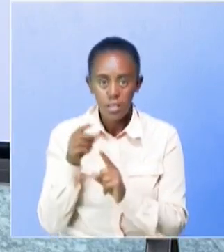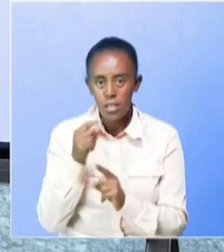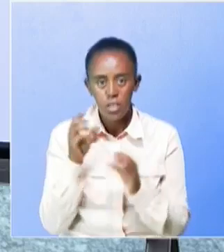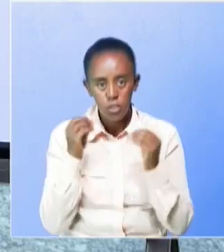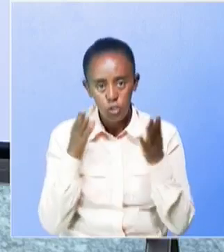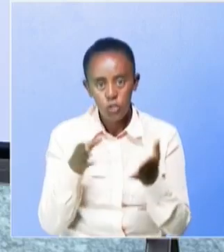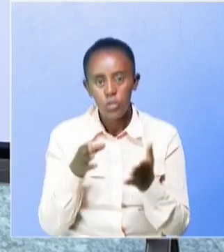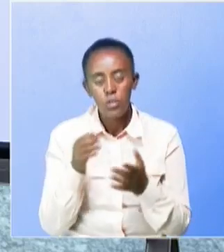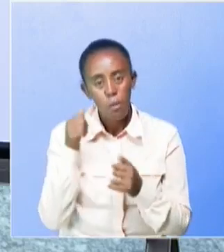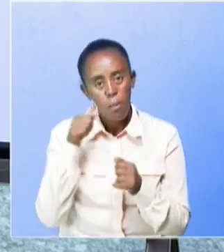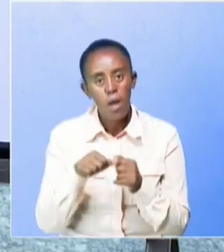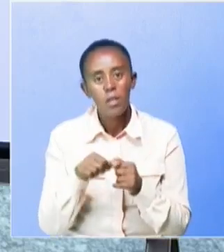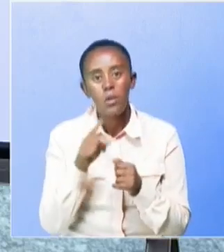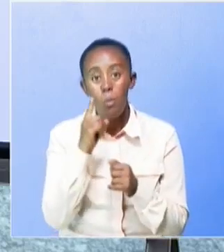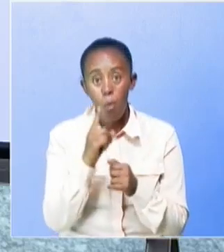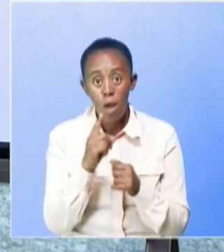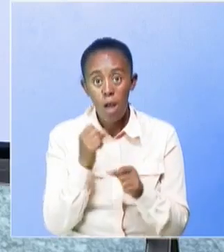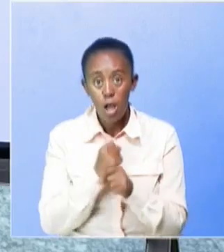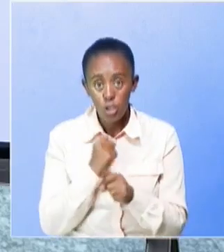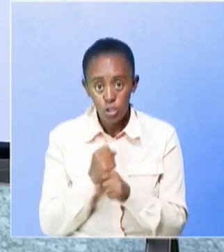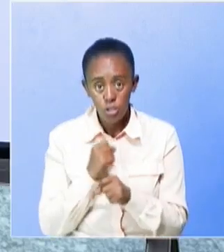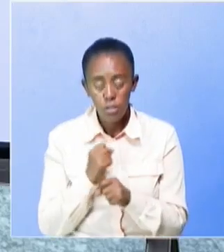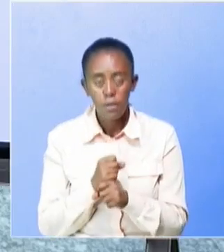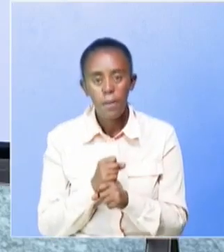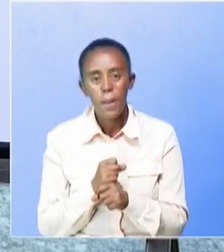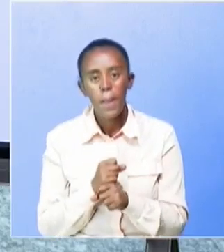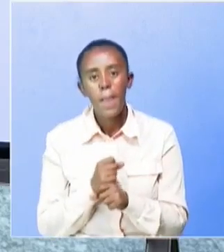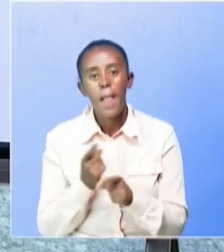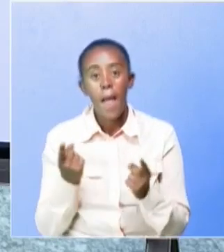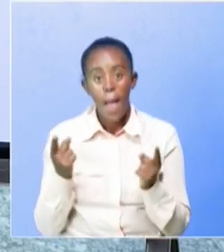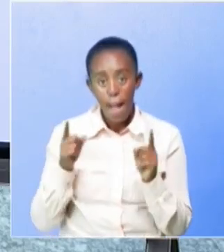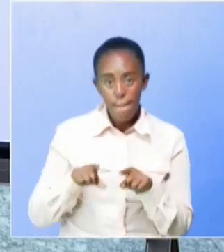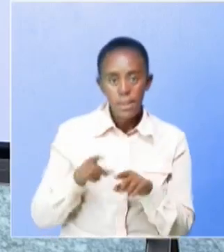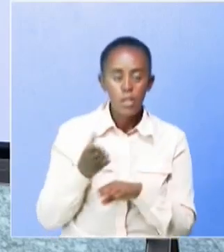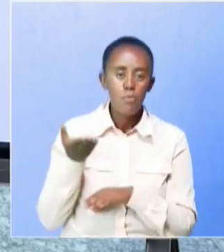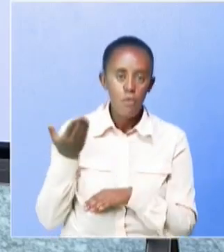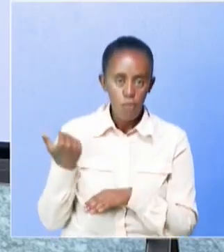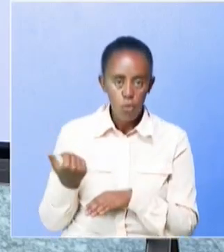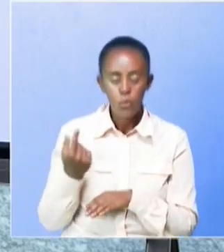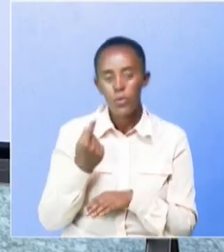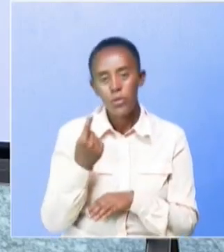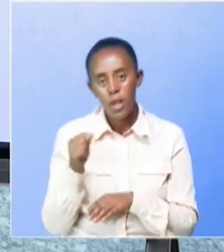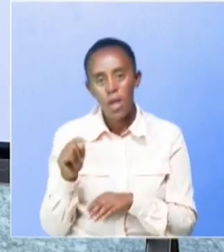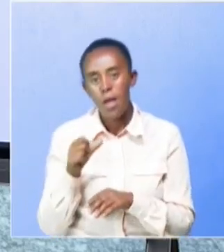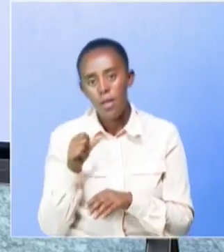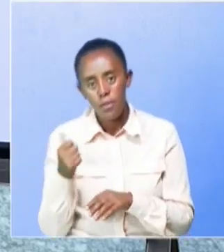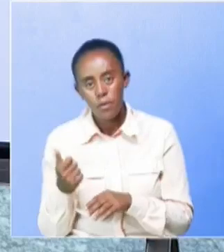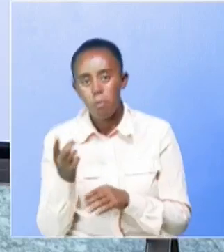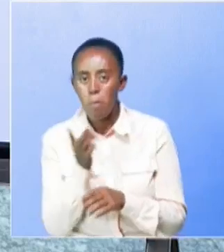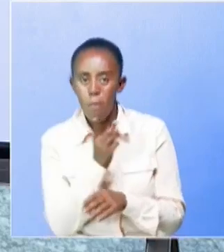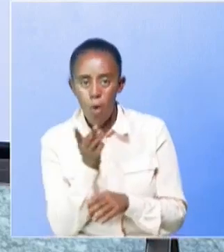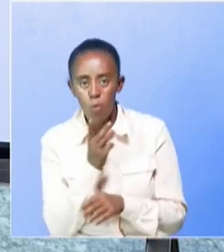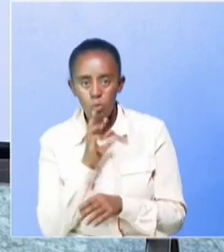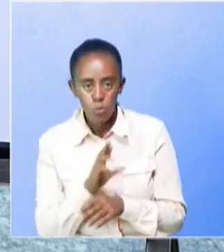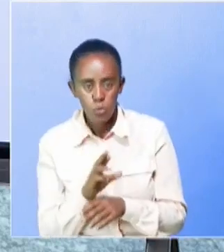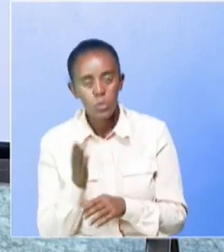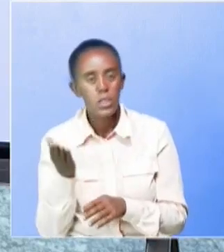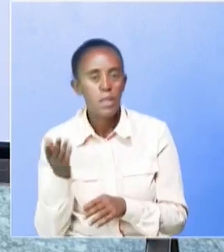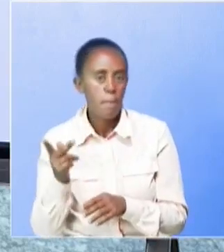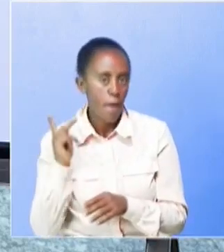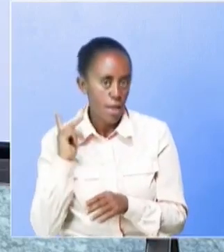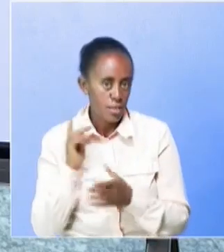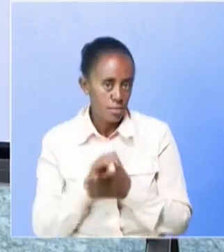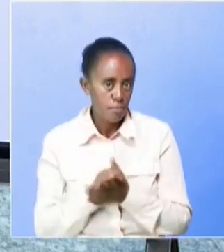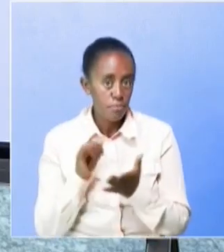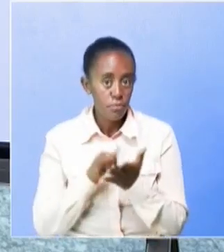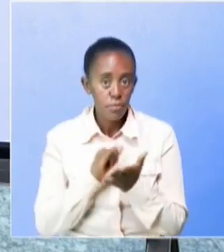reminded. So one action happens before the other action, and both are in the past.